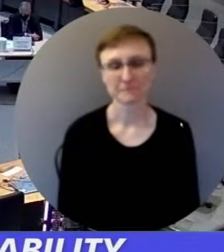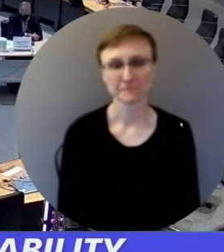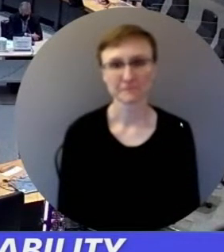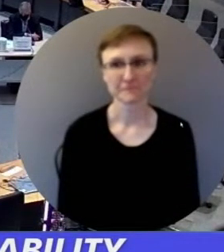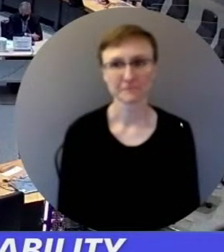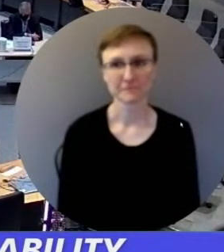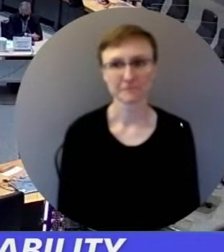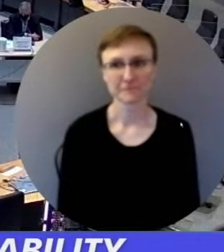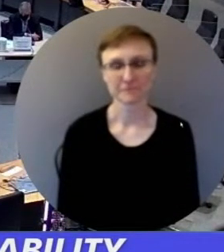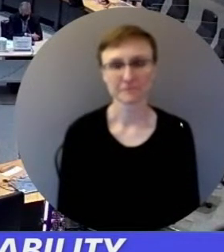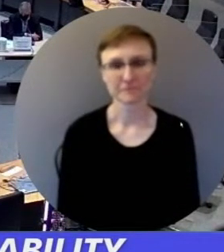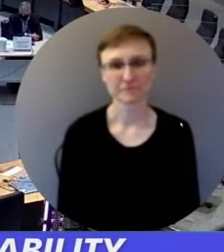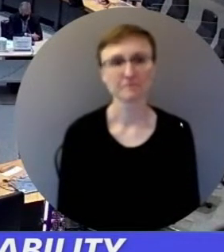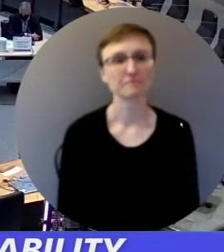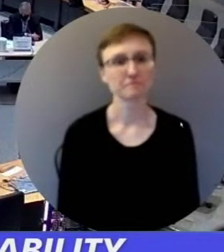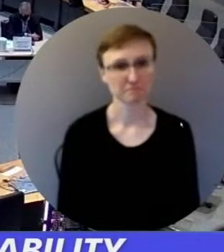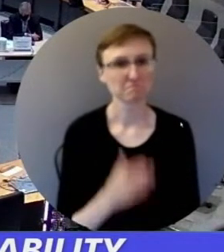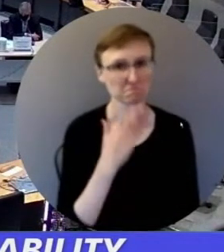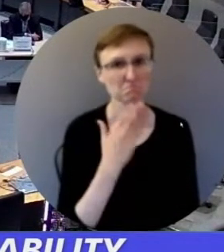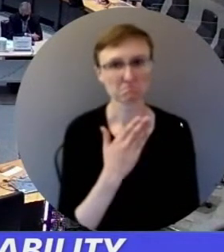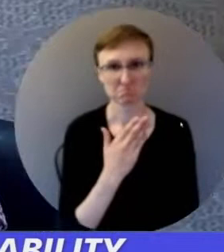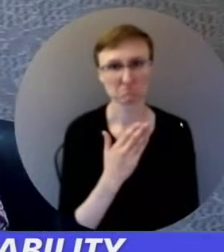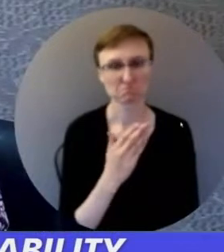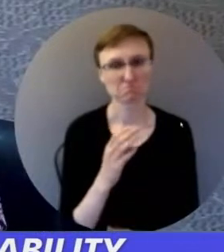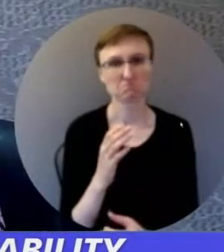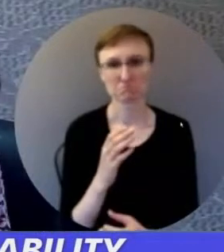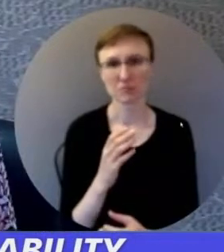Thank you. I don't have any other questions, so thanks.